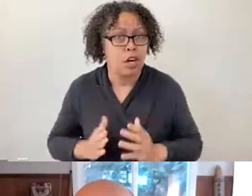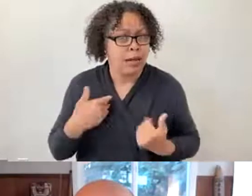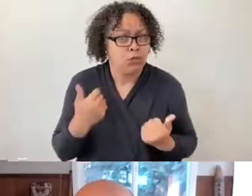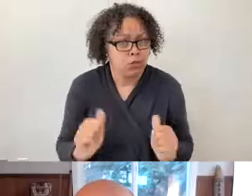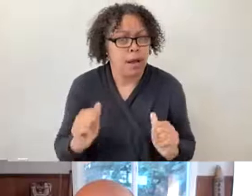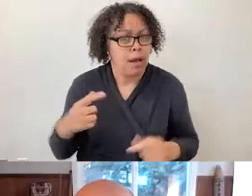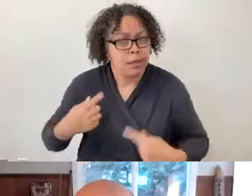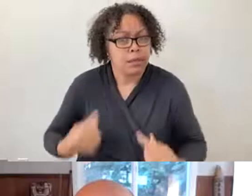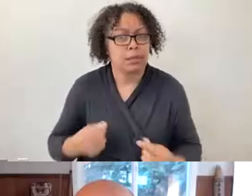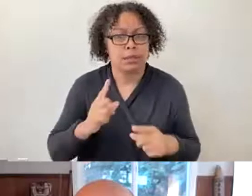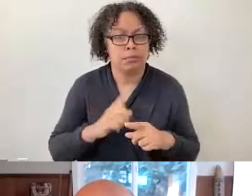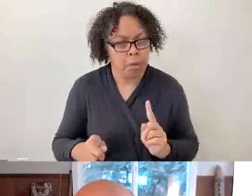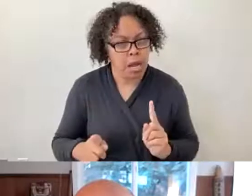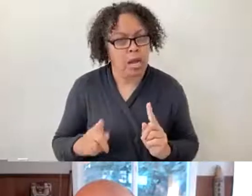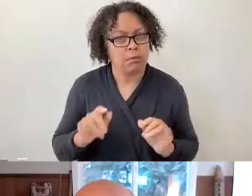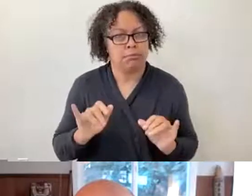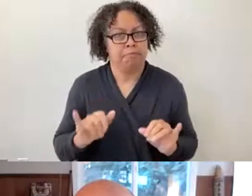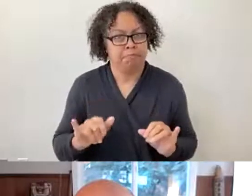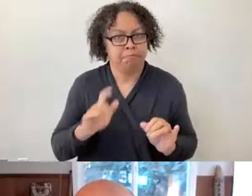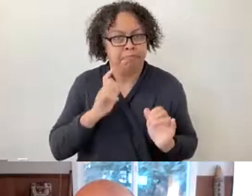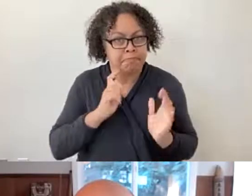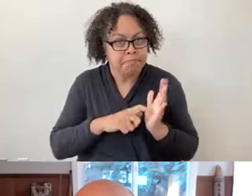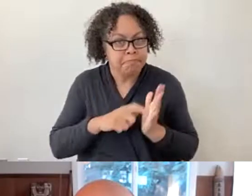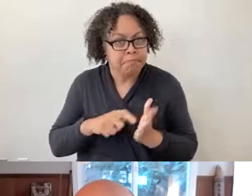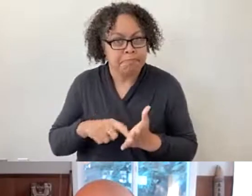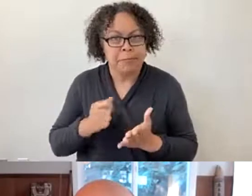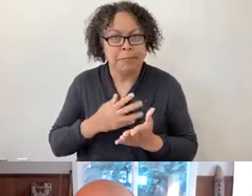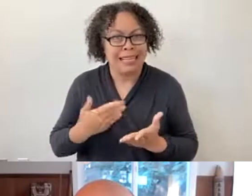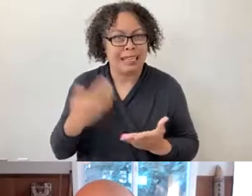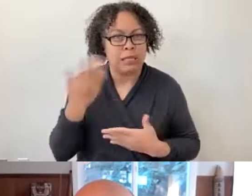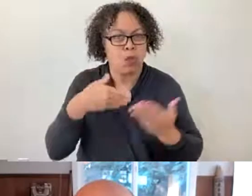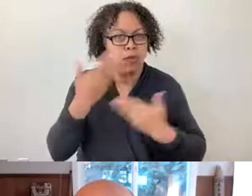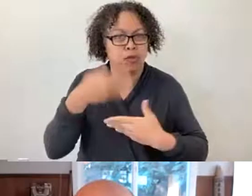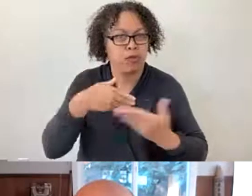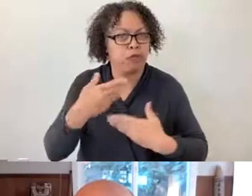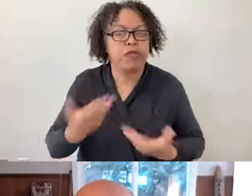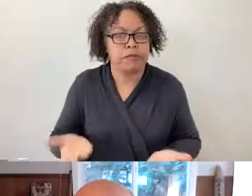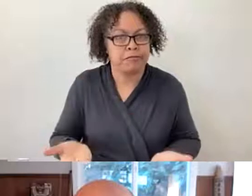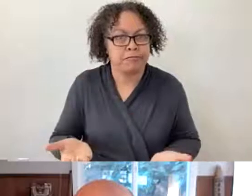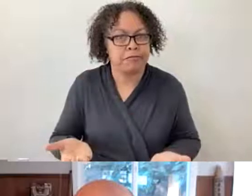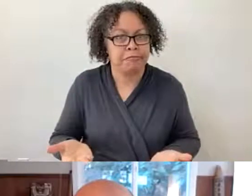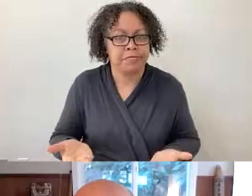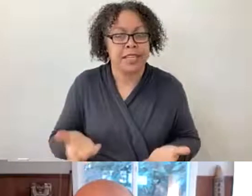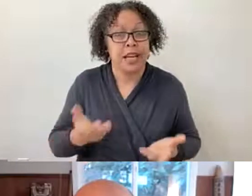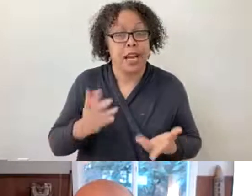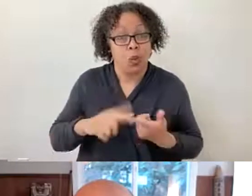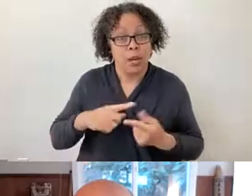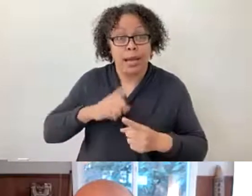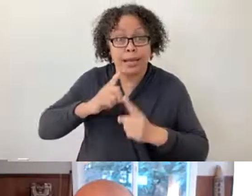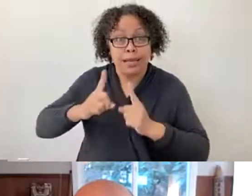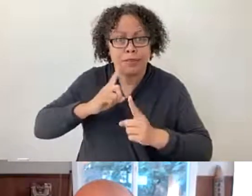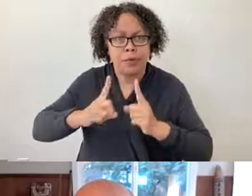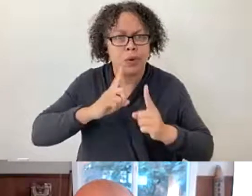But there is so much that had never occurred to me. And so the process of doing these interviews was so